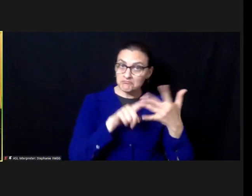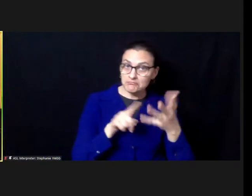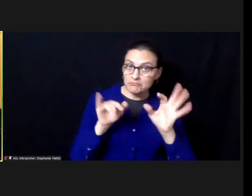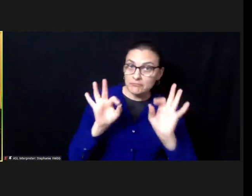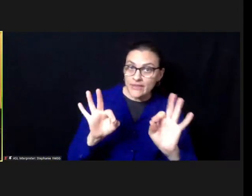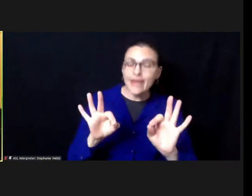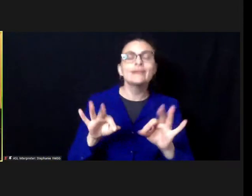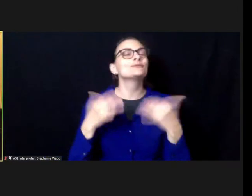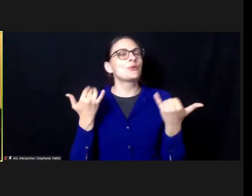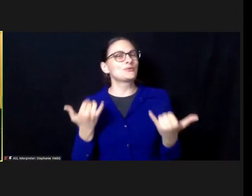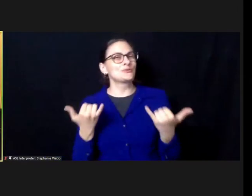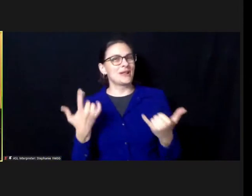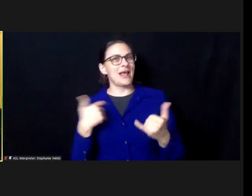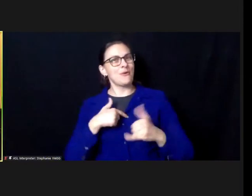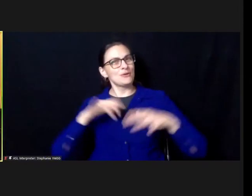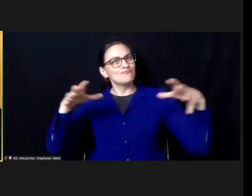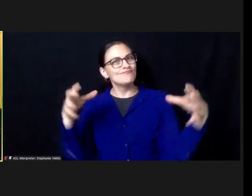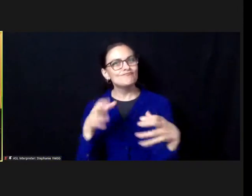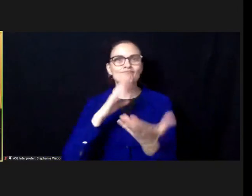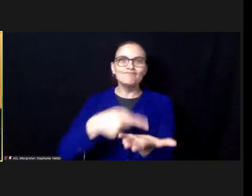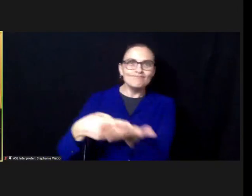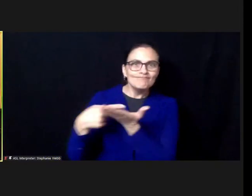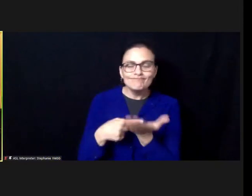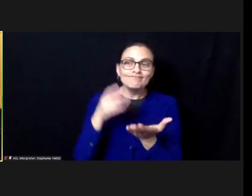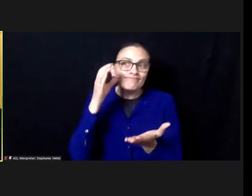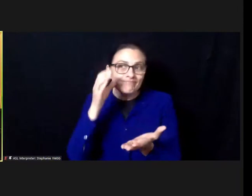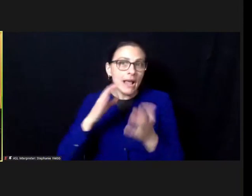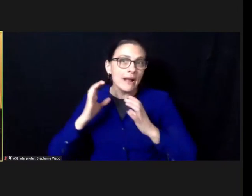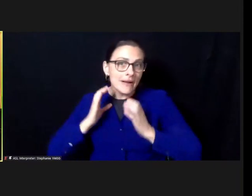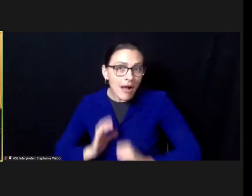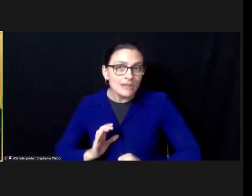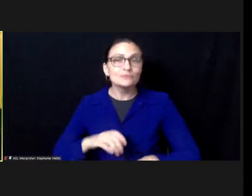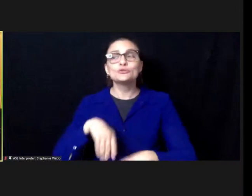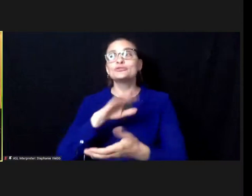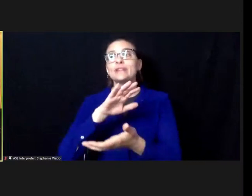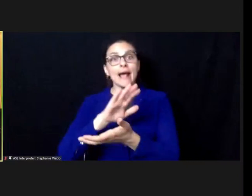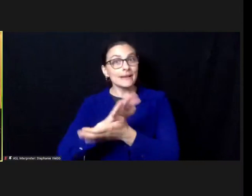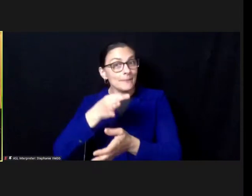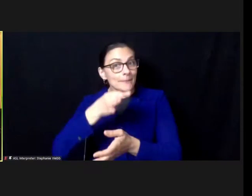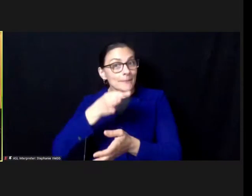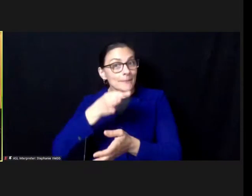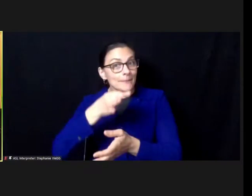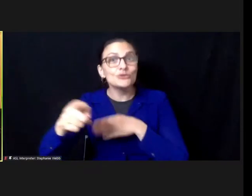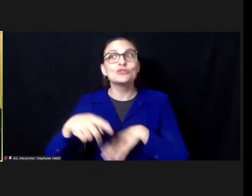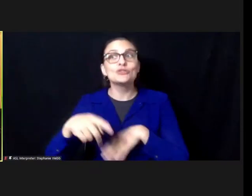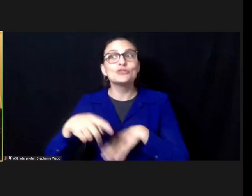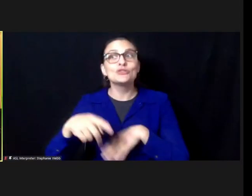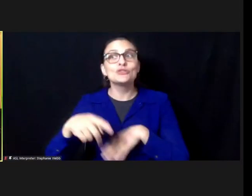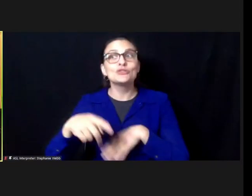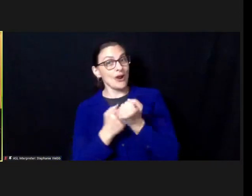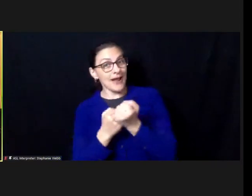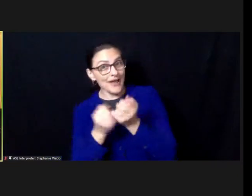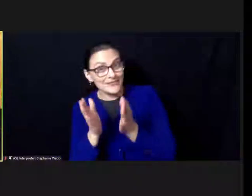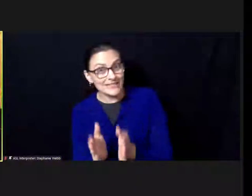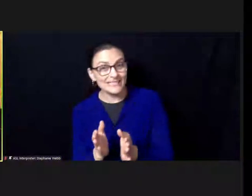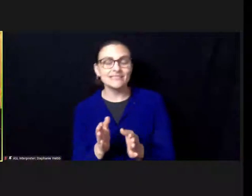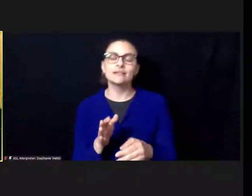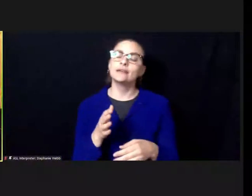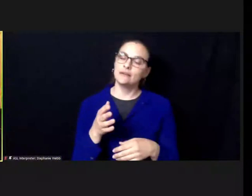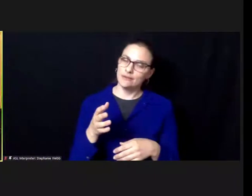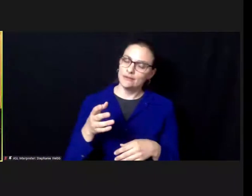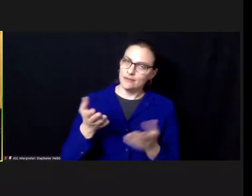experts, and consumer advocates. Anyone who has shopped around for broadband service knows that information